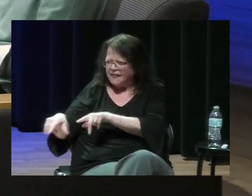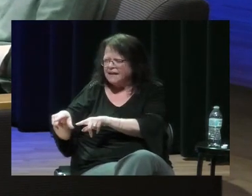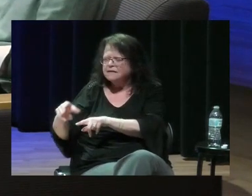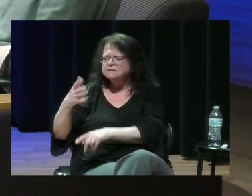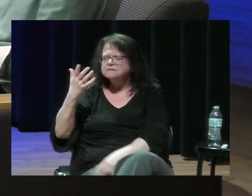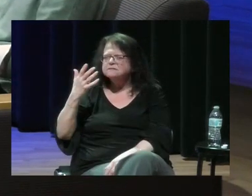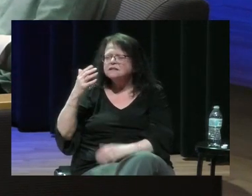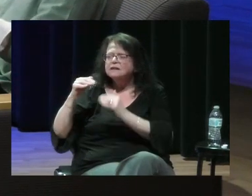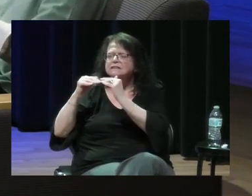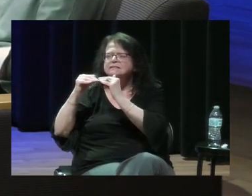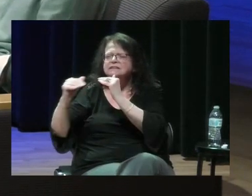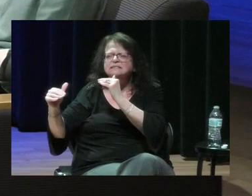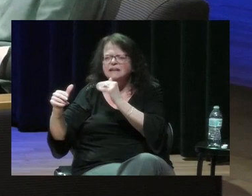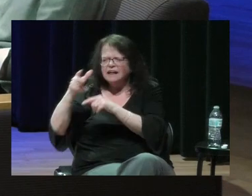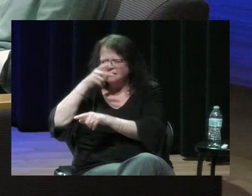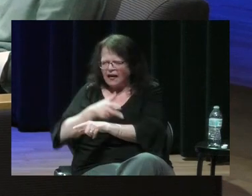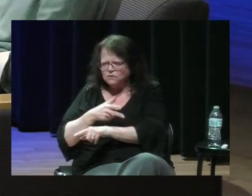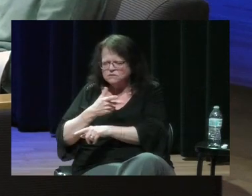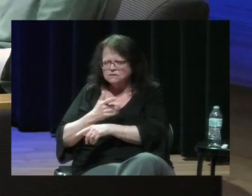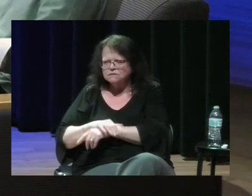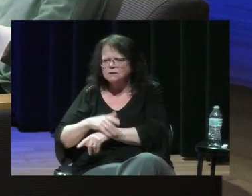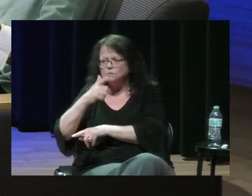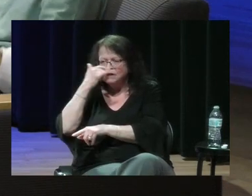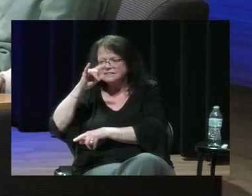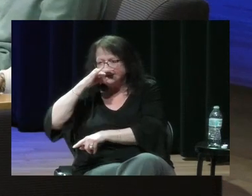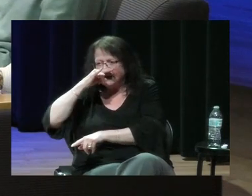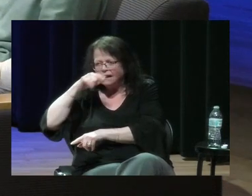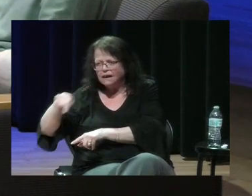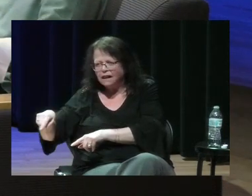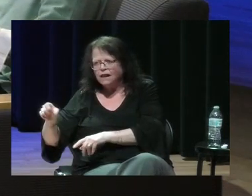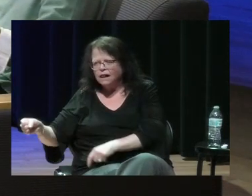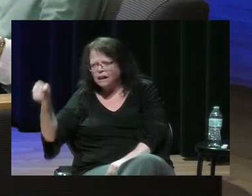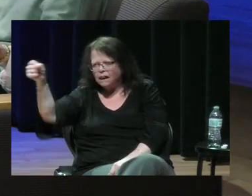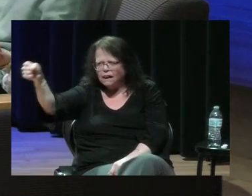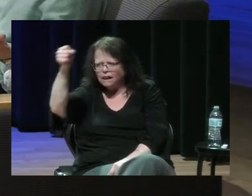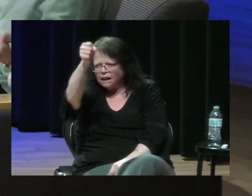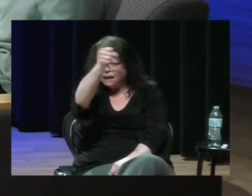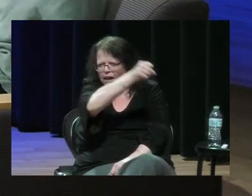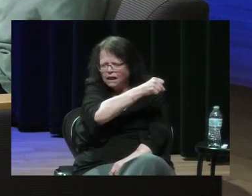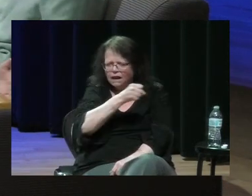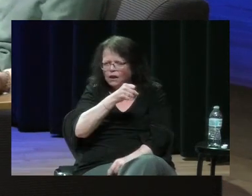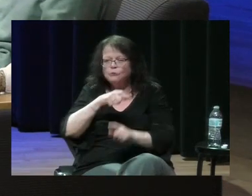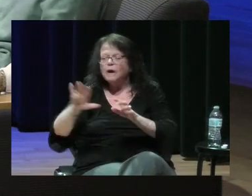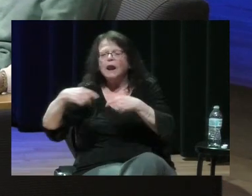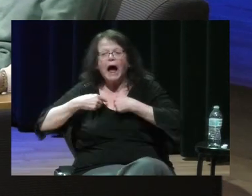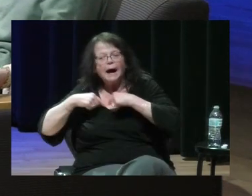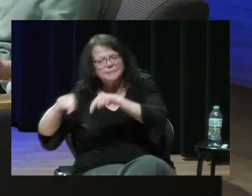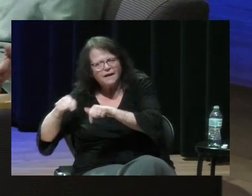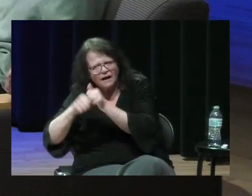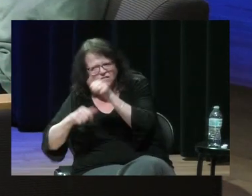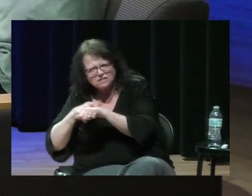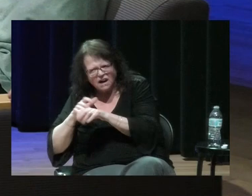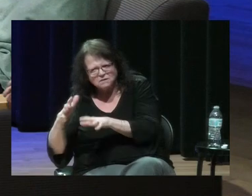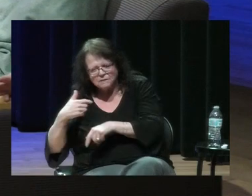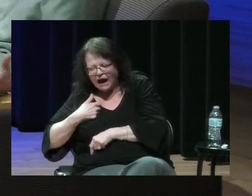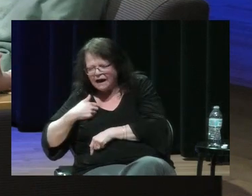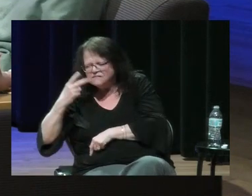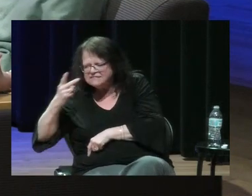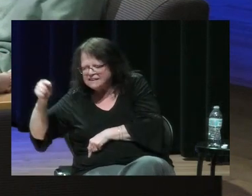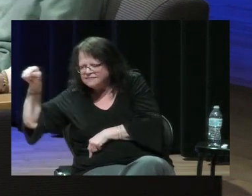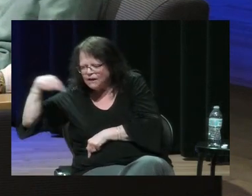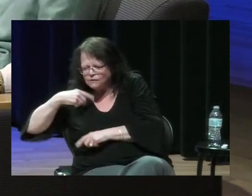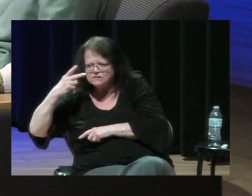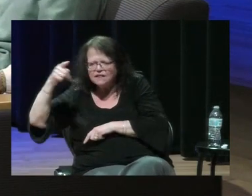moved 4 times, but I'm there the whole time. He sees me at every house. I'm telling the judge, this is what I'm seeing from house to house. Like things aren't getting